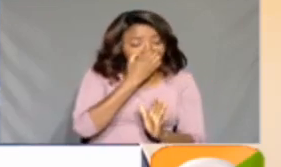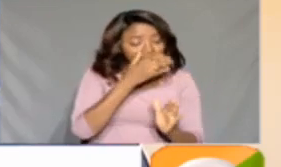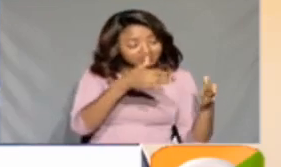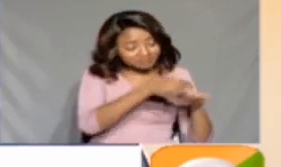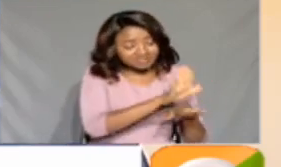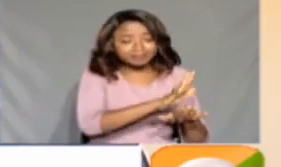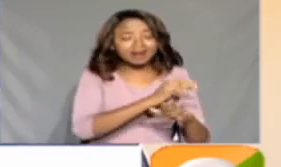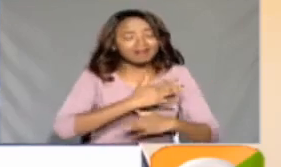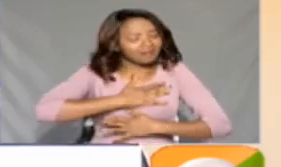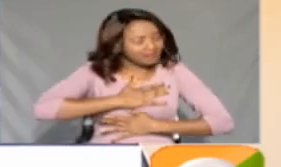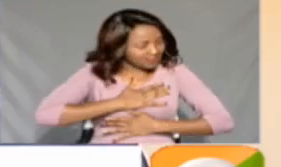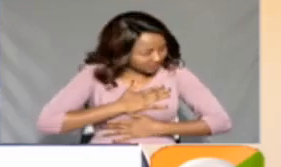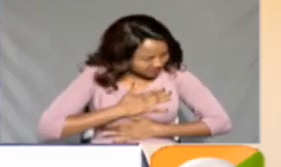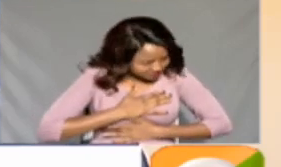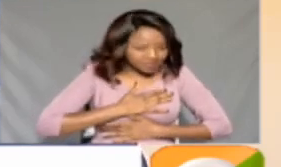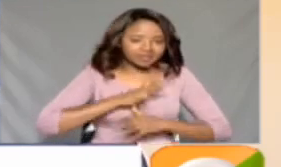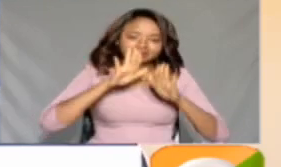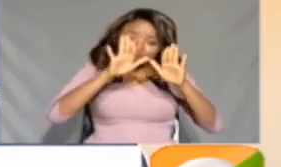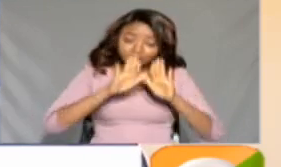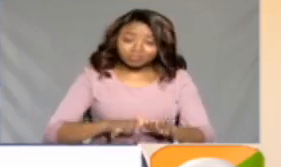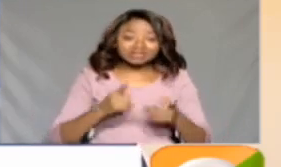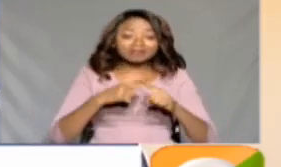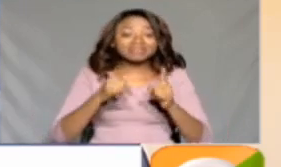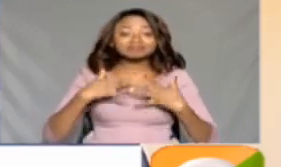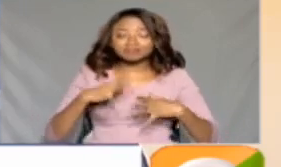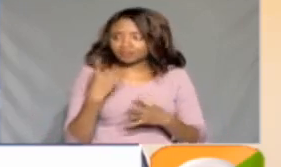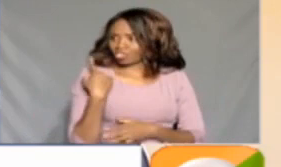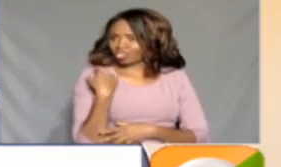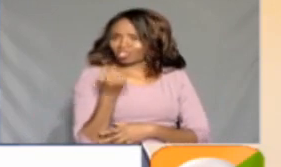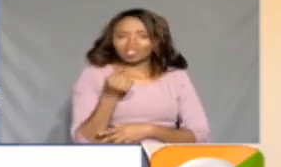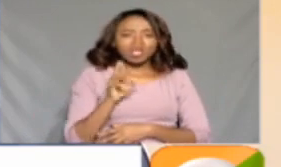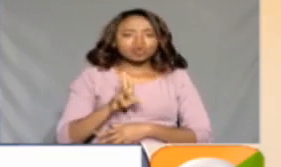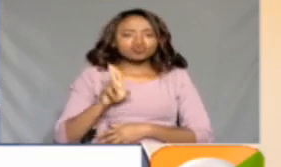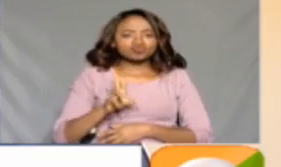And I think this is where people don't understand. The president over the weekend talked about